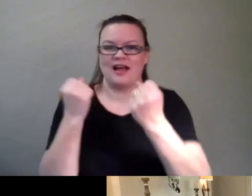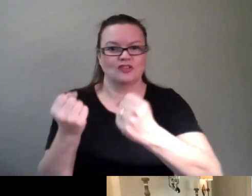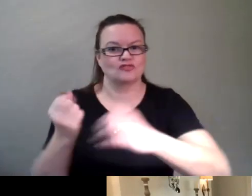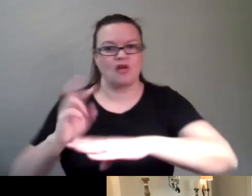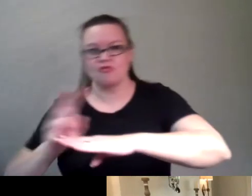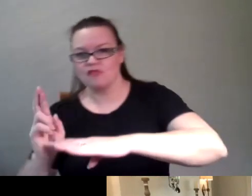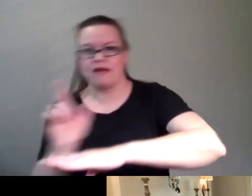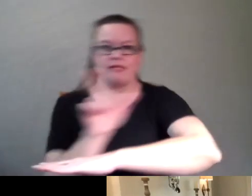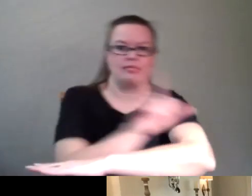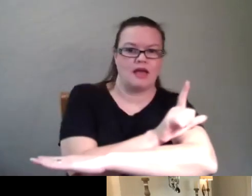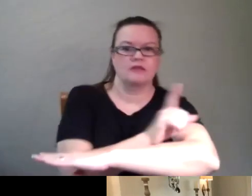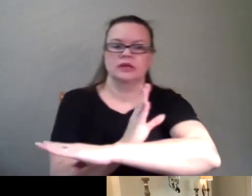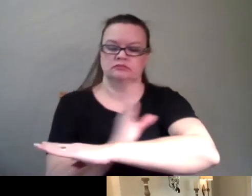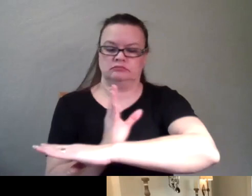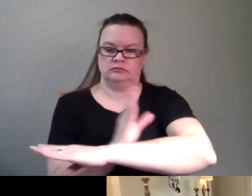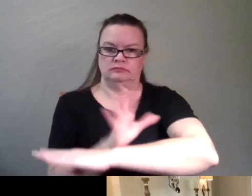Celinda?